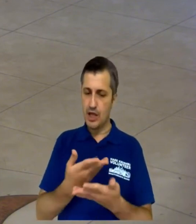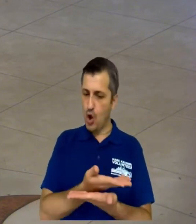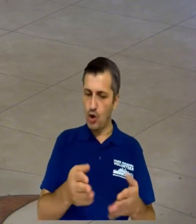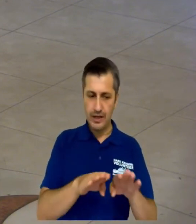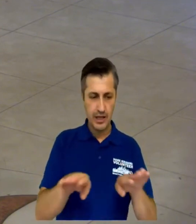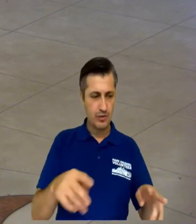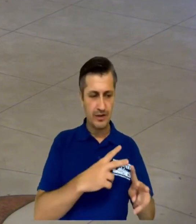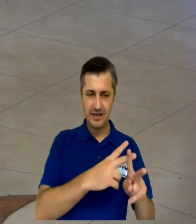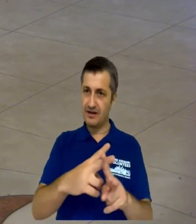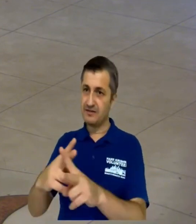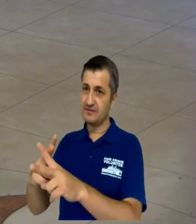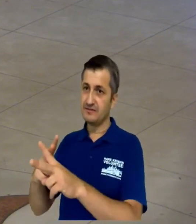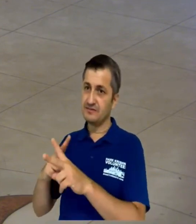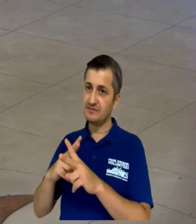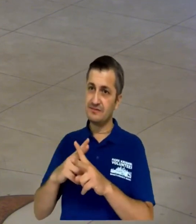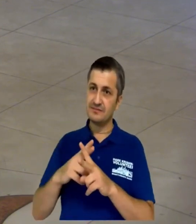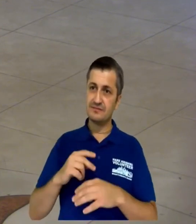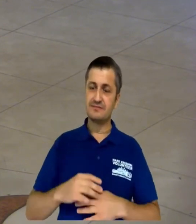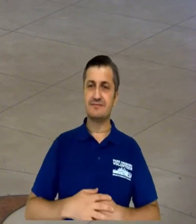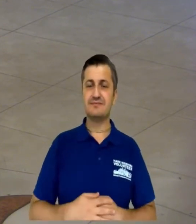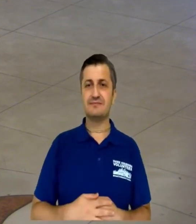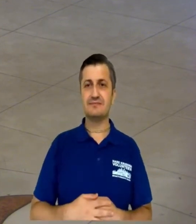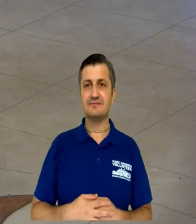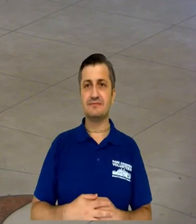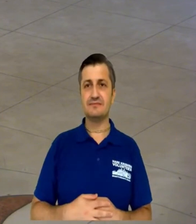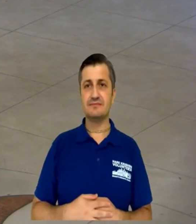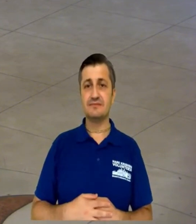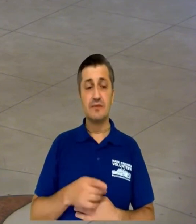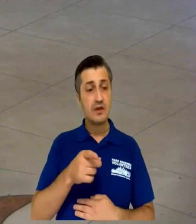And for those who don't take shelter of Krishna,